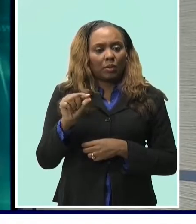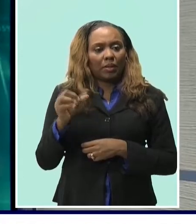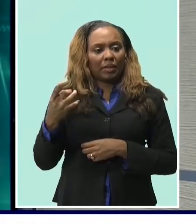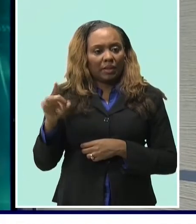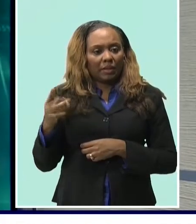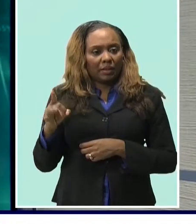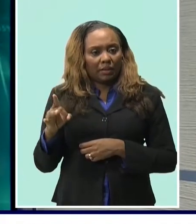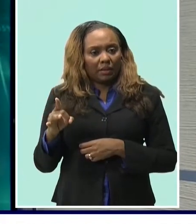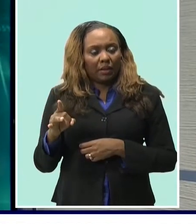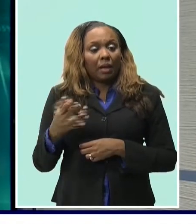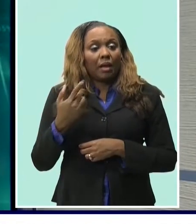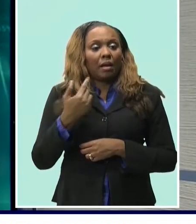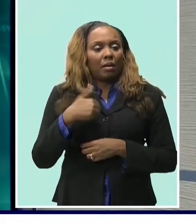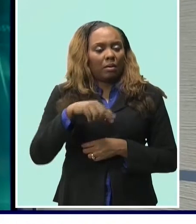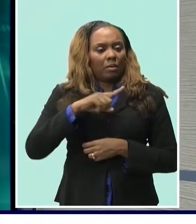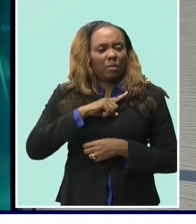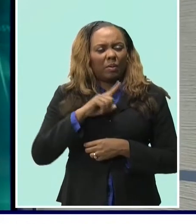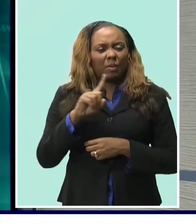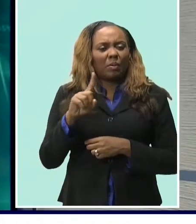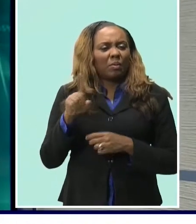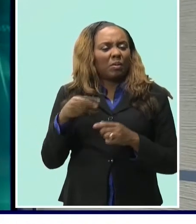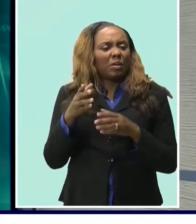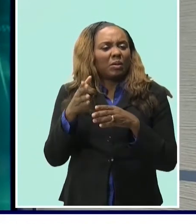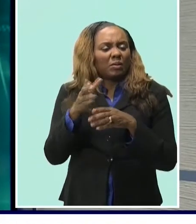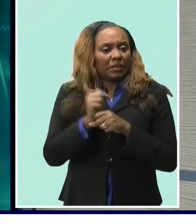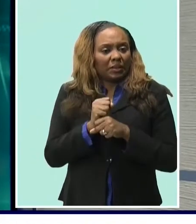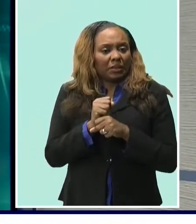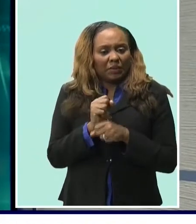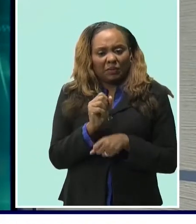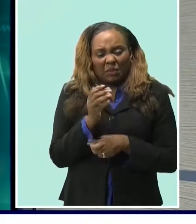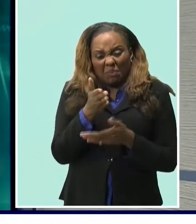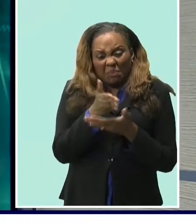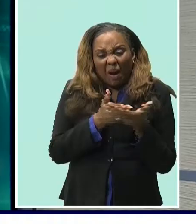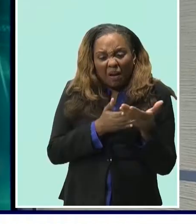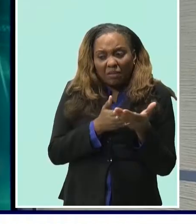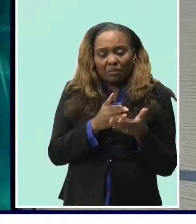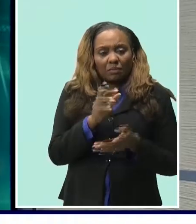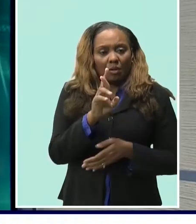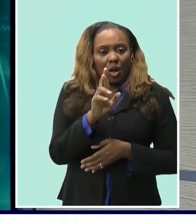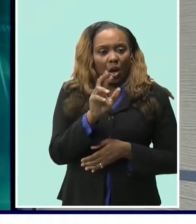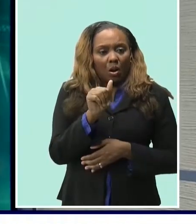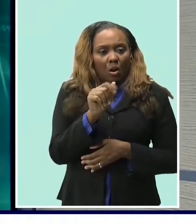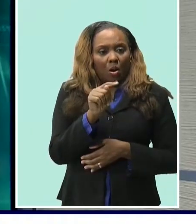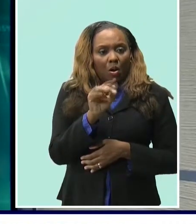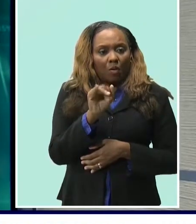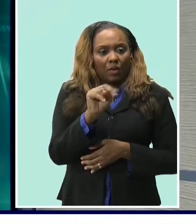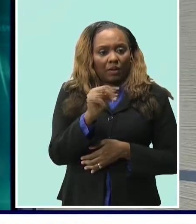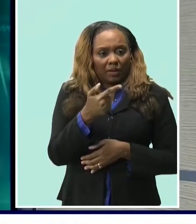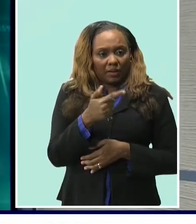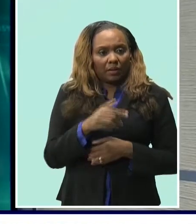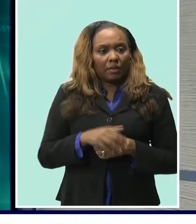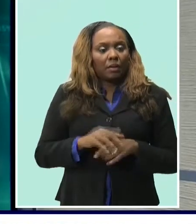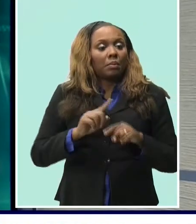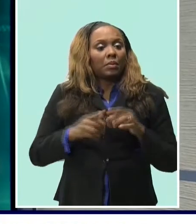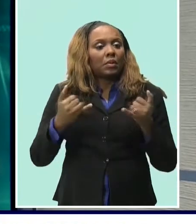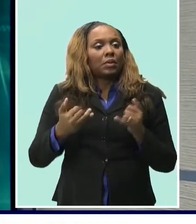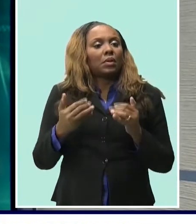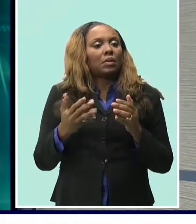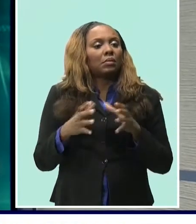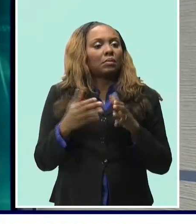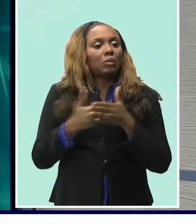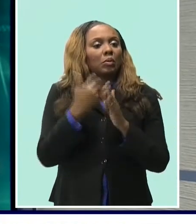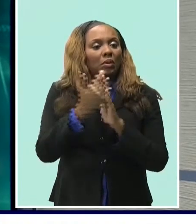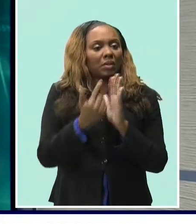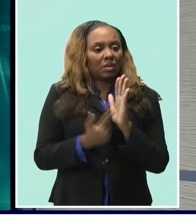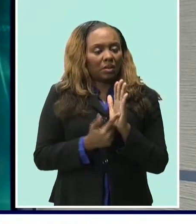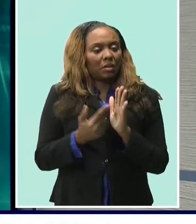Barbados just received. Noting that Barbados has established several pieces of legislation since the new administration came into office to